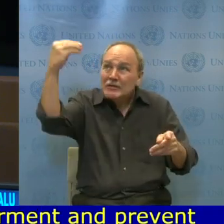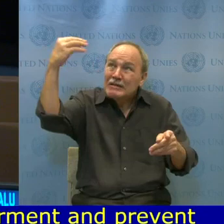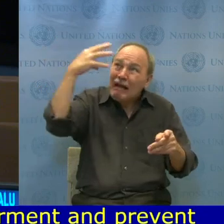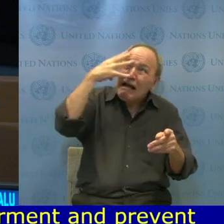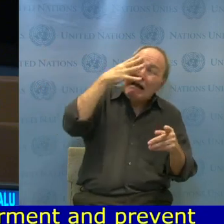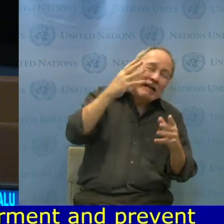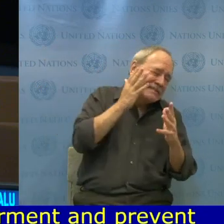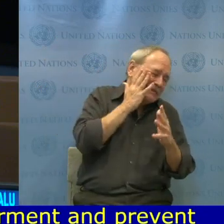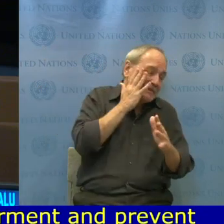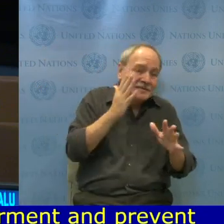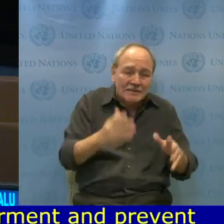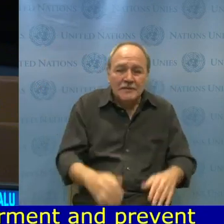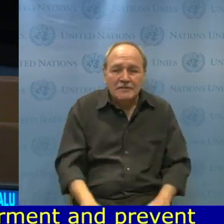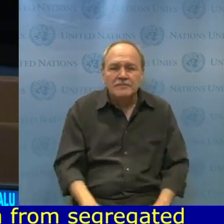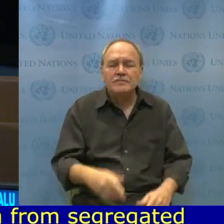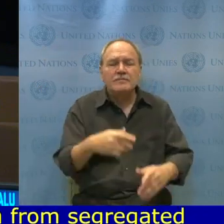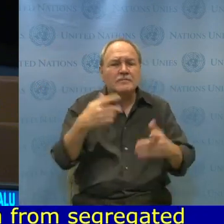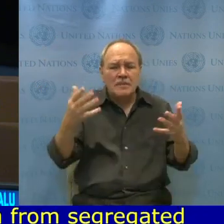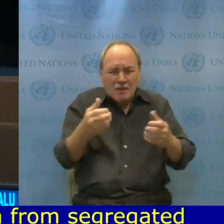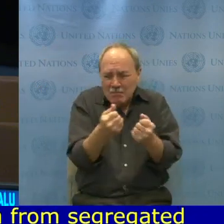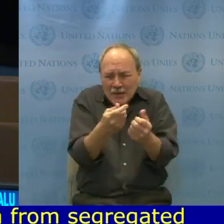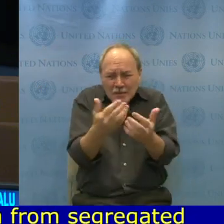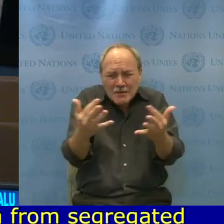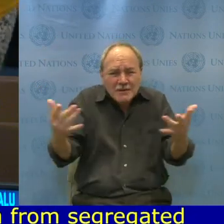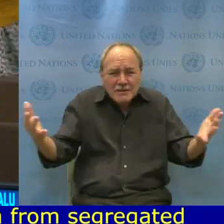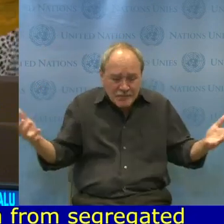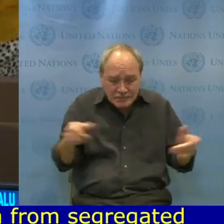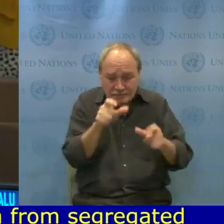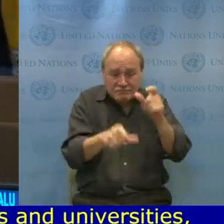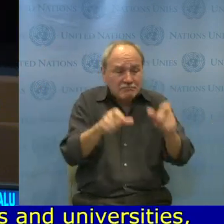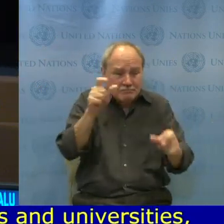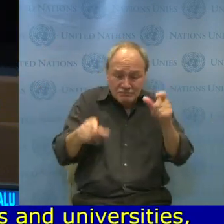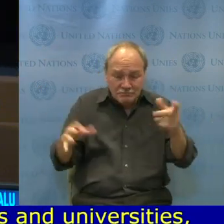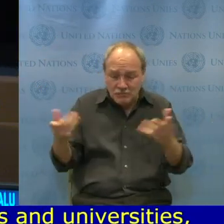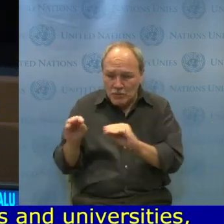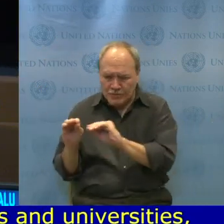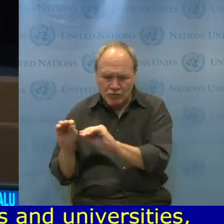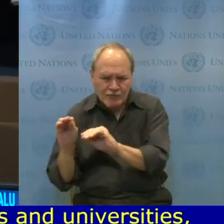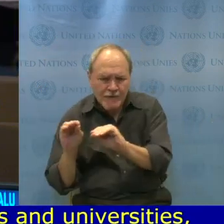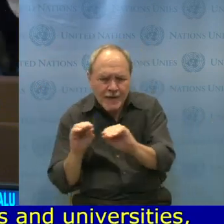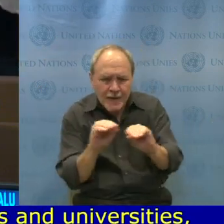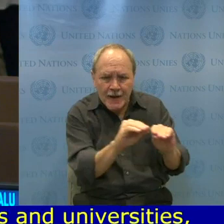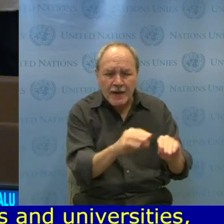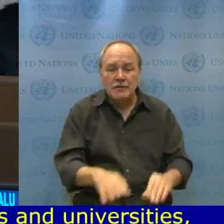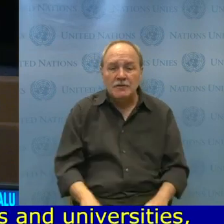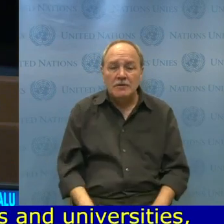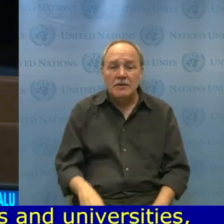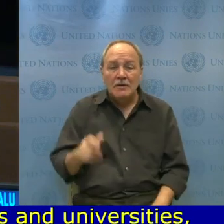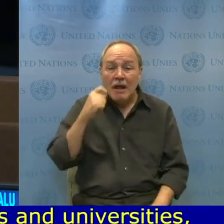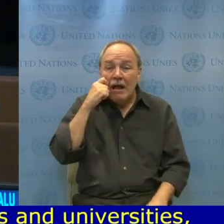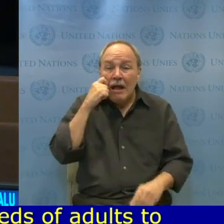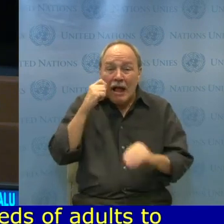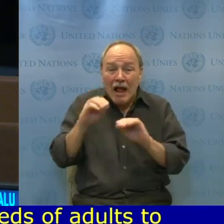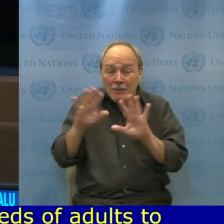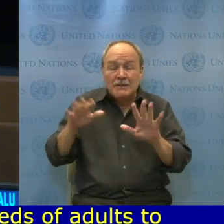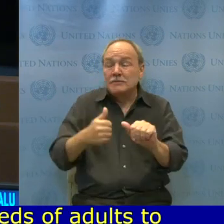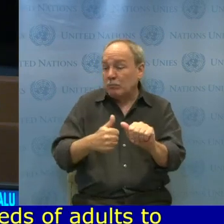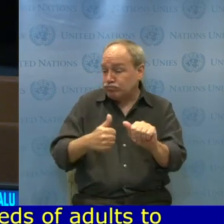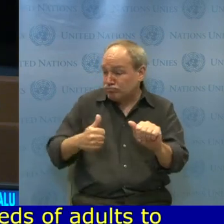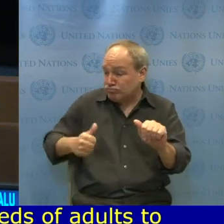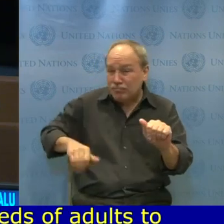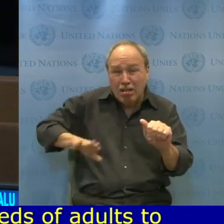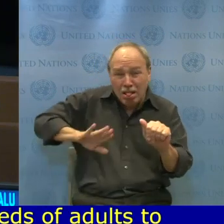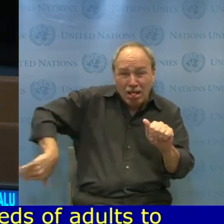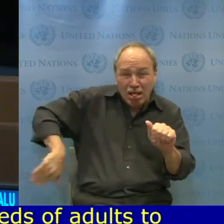supported hundreds of adults to rebuild their lives through apprenticeships and training. People with albinism in Africa are truly among the furthest behind. To bring an end to